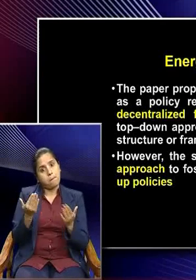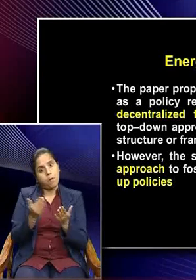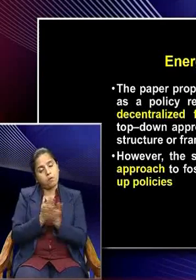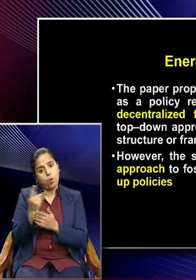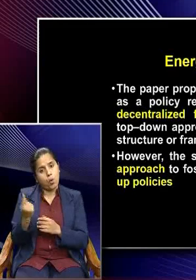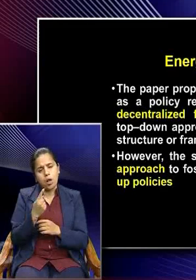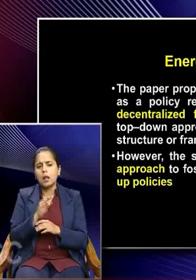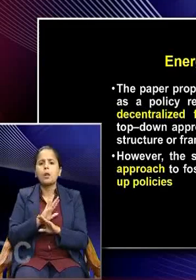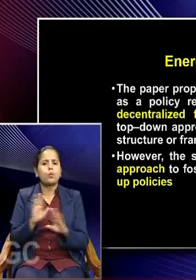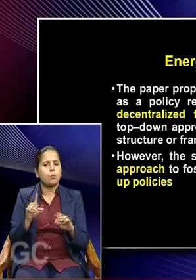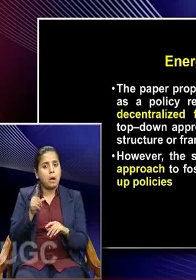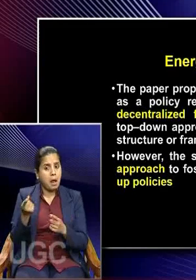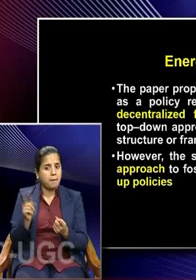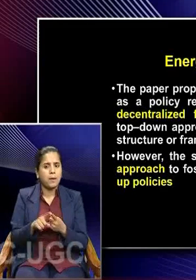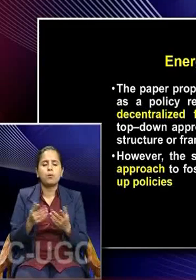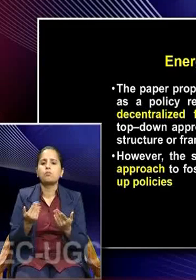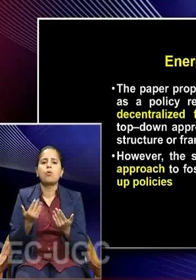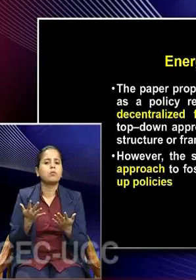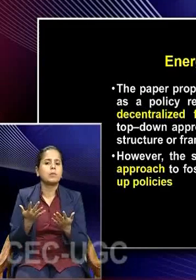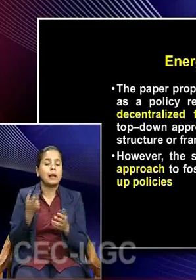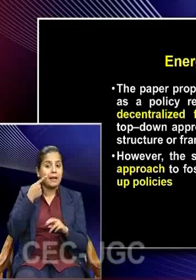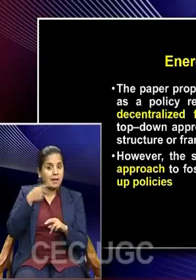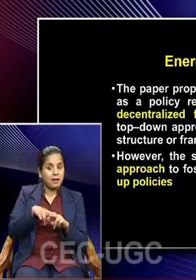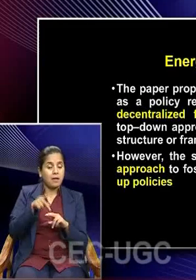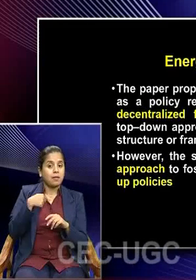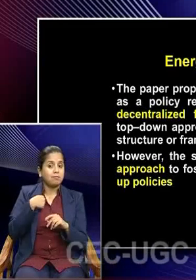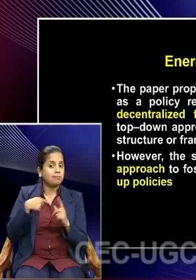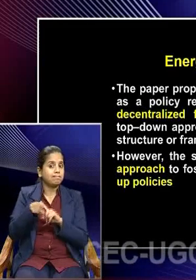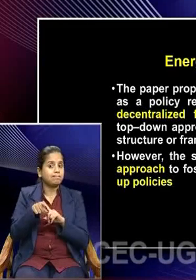it cannot happen without the